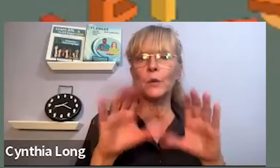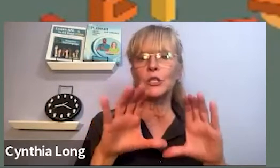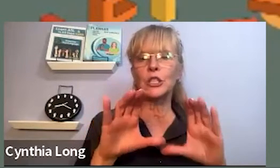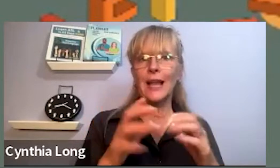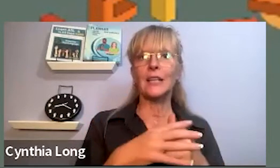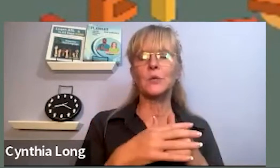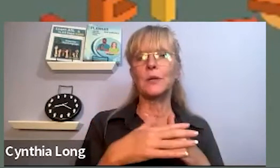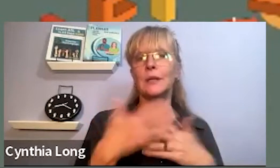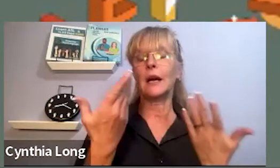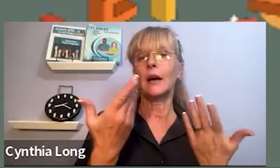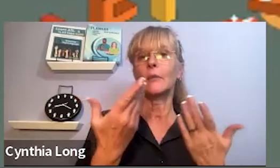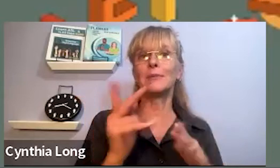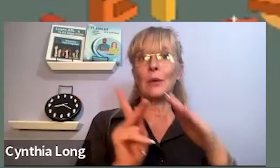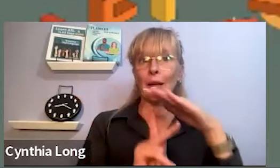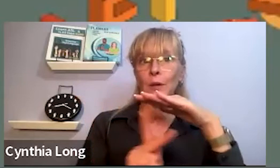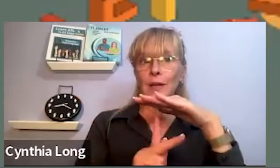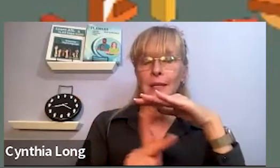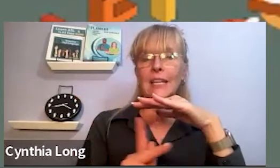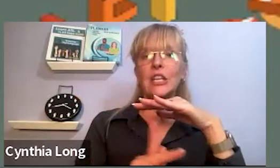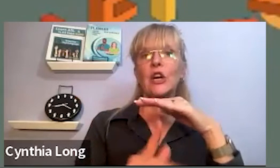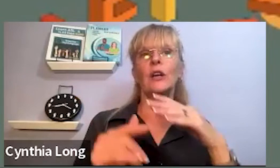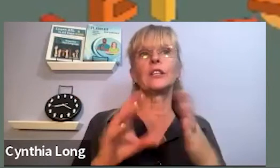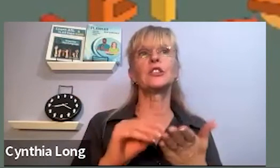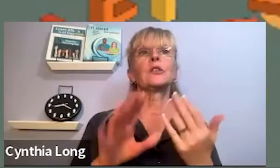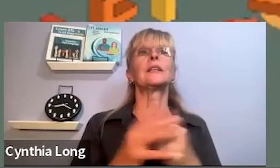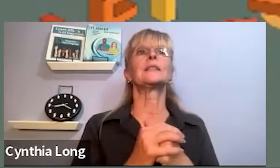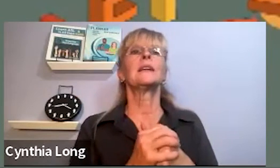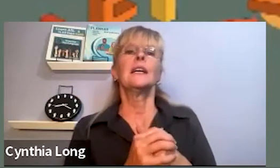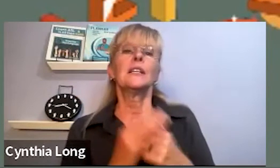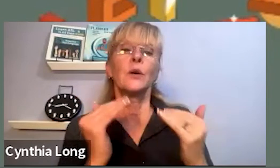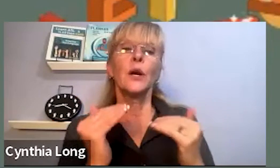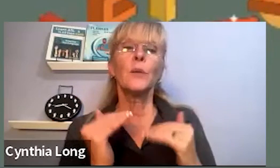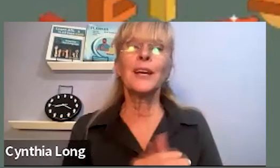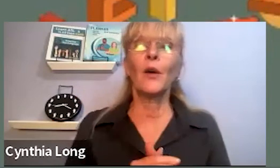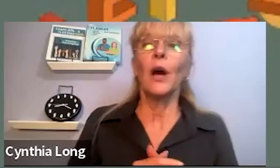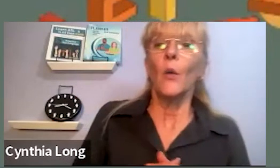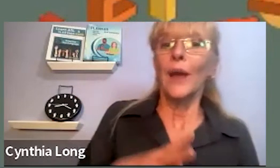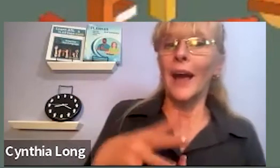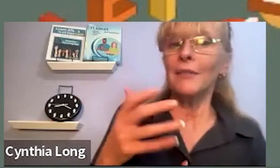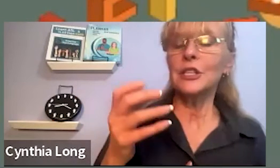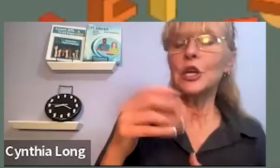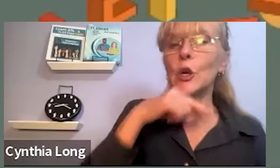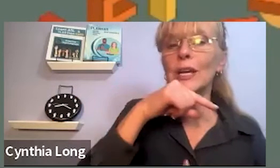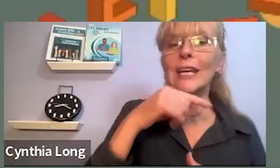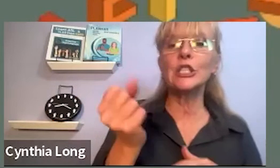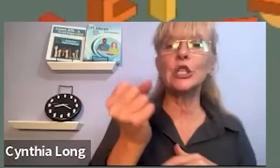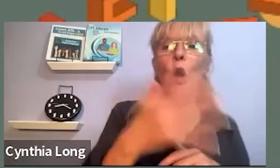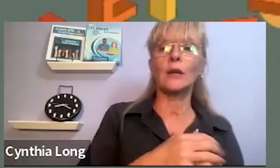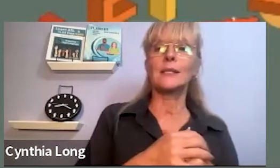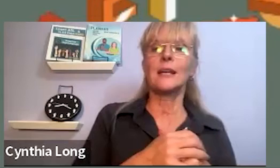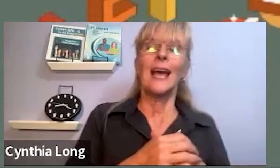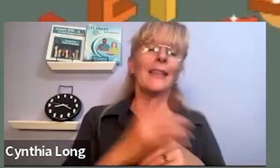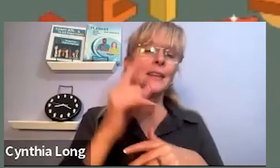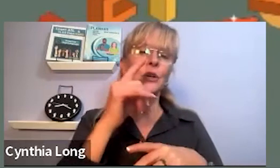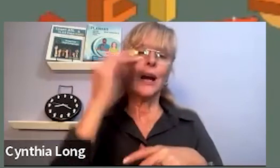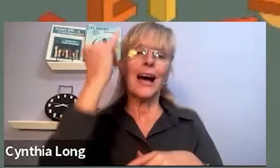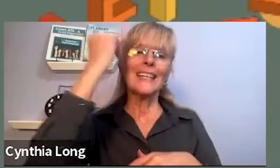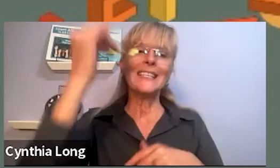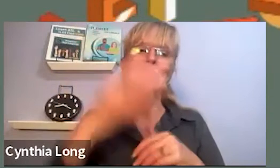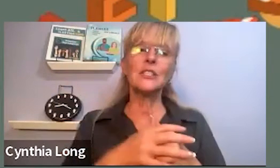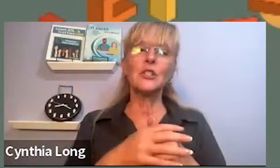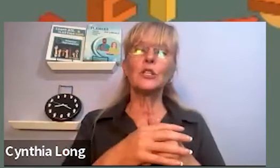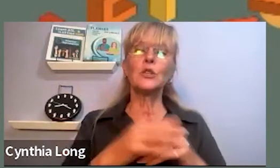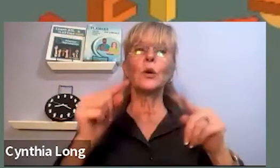your language class with like with kindergarten students. So here we go. We have the turkey toss, and these